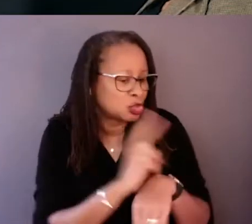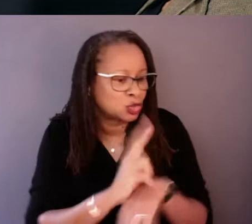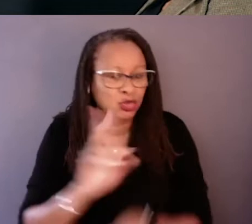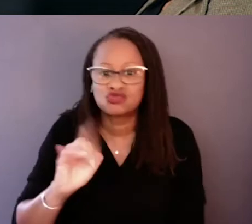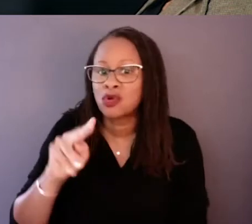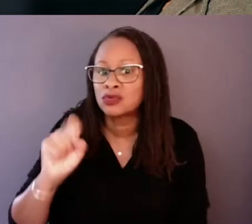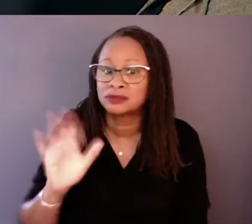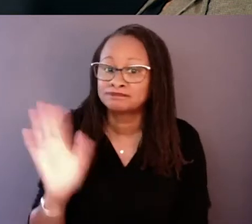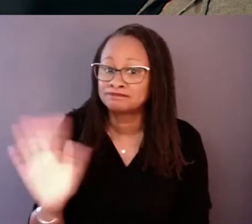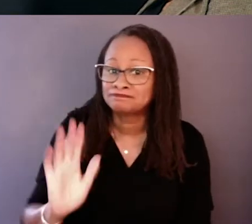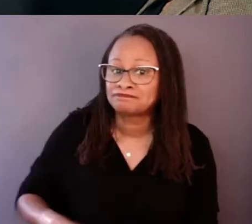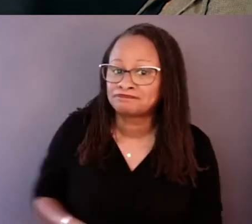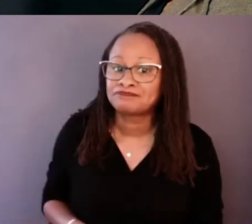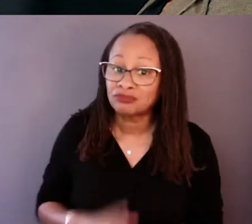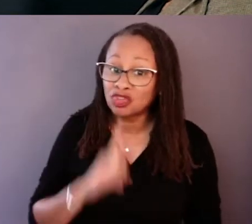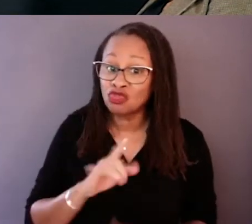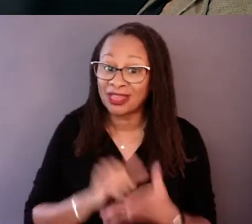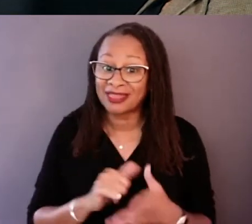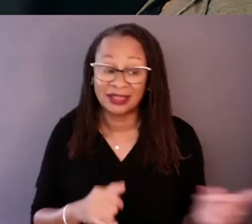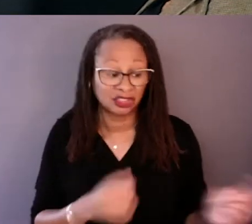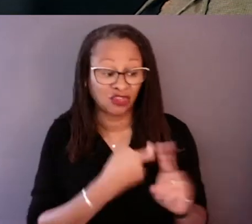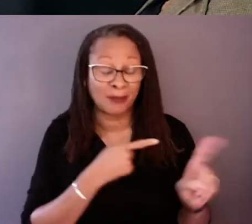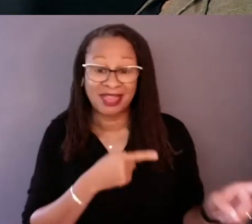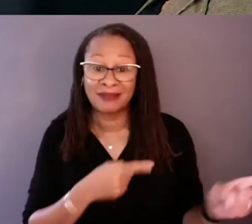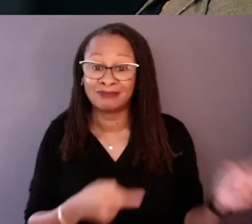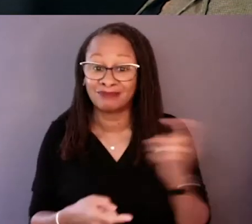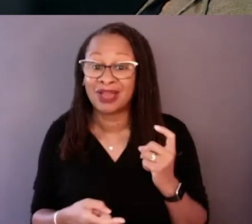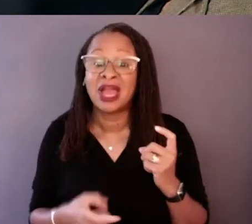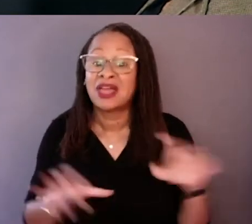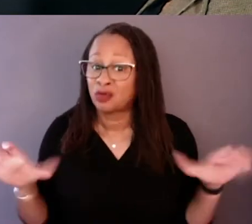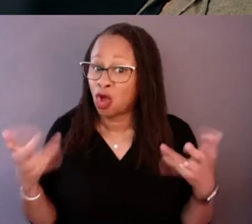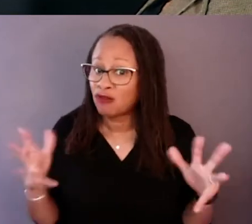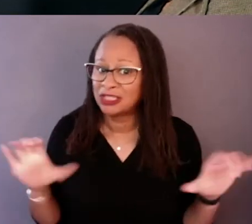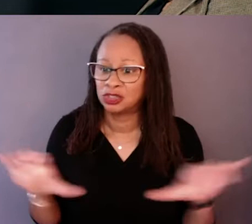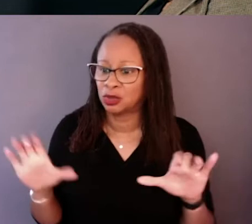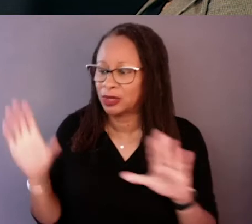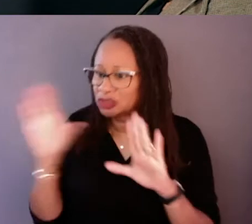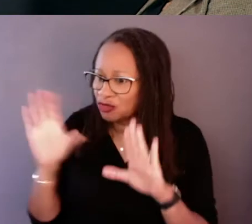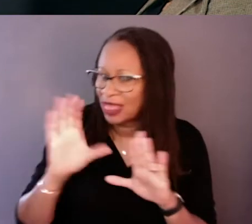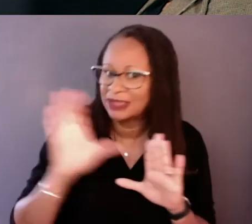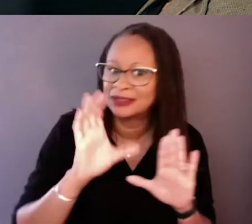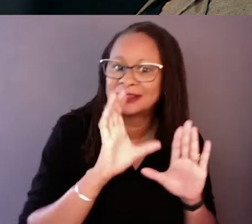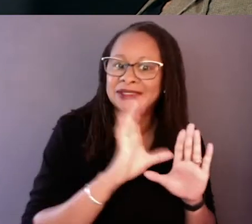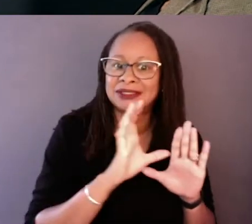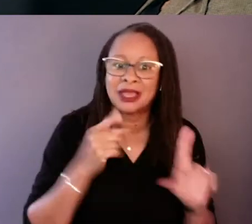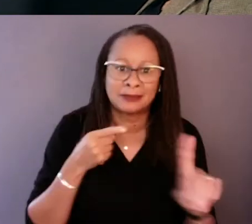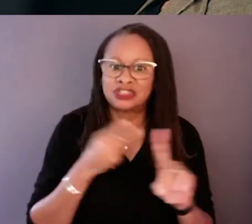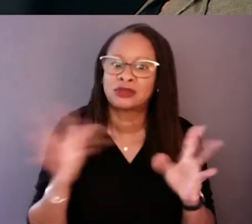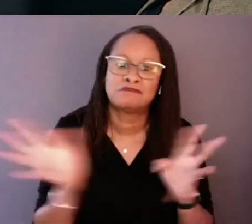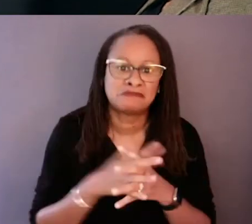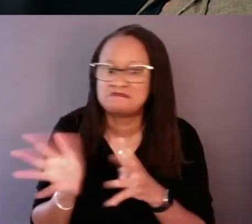No, it actually came from them, because they were already doing these surveillance missions and catching invaders a lot,